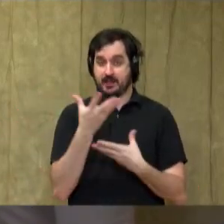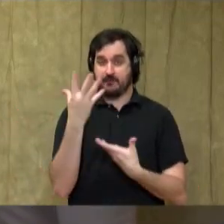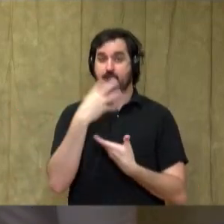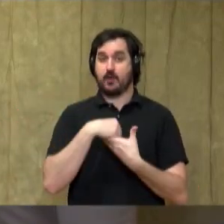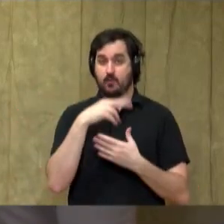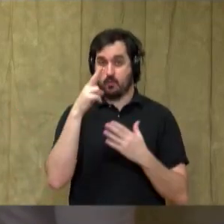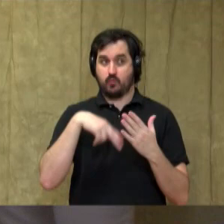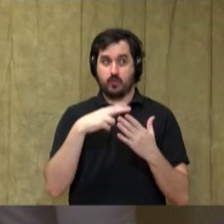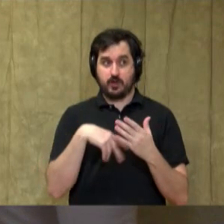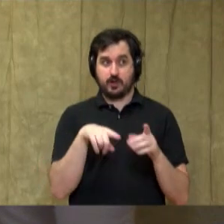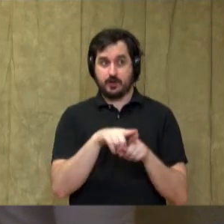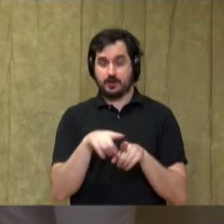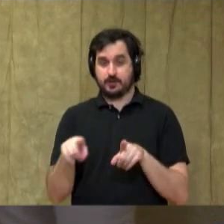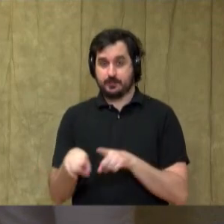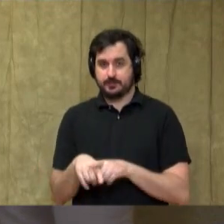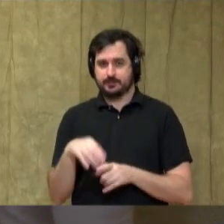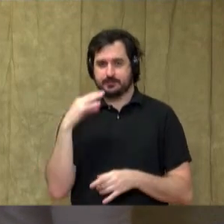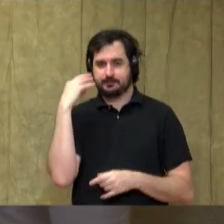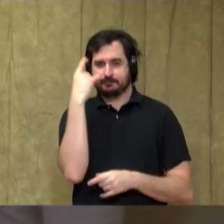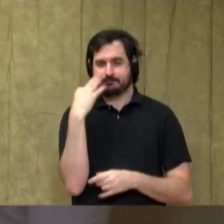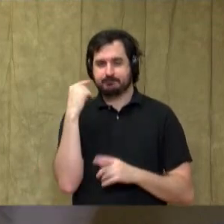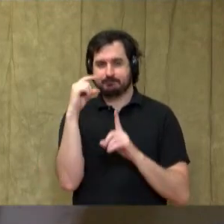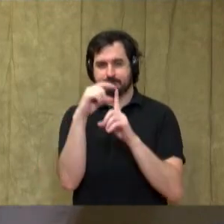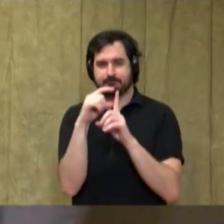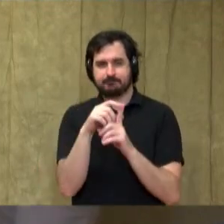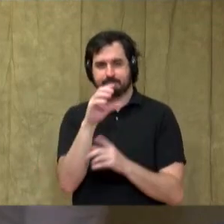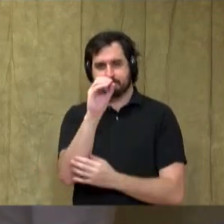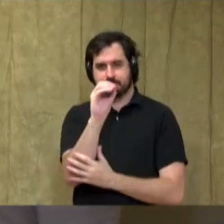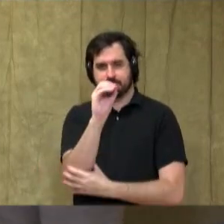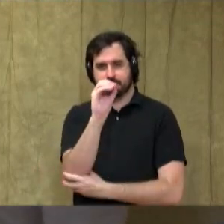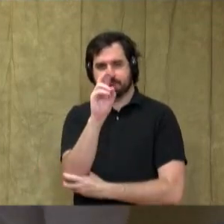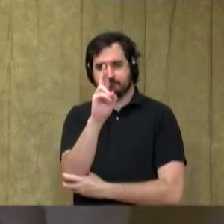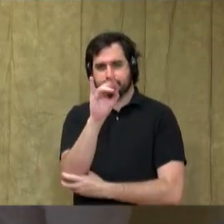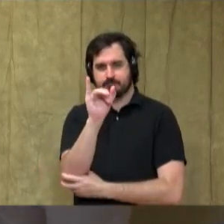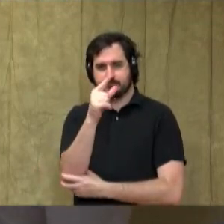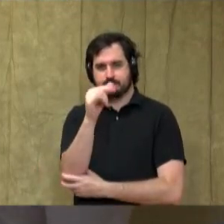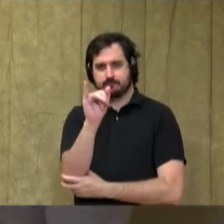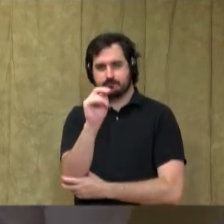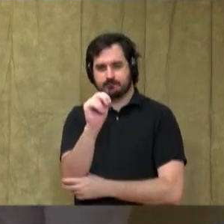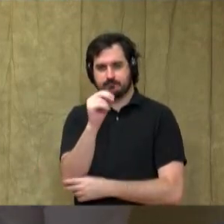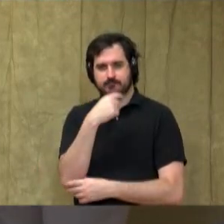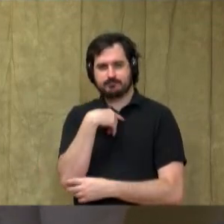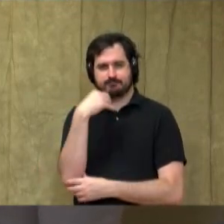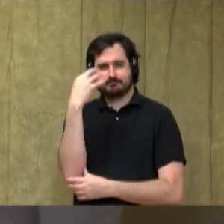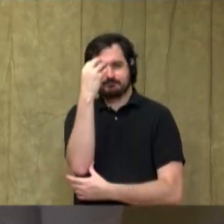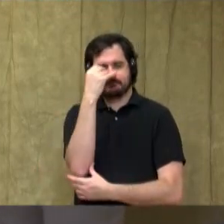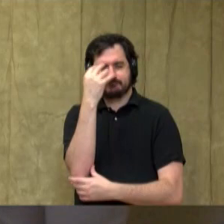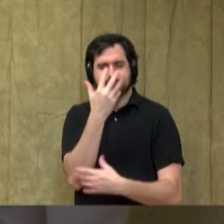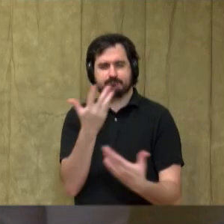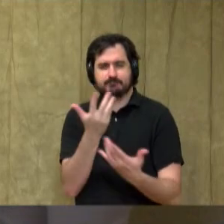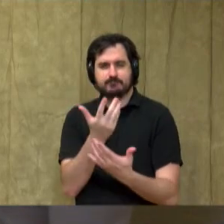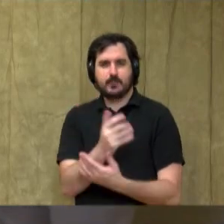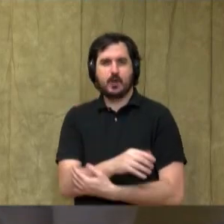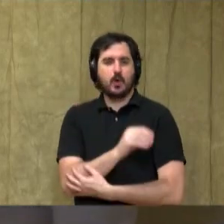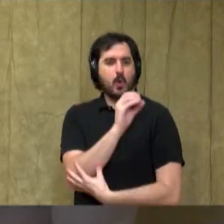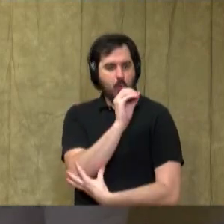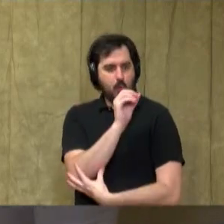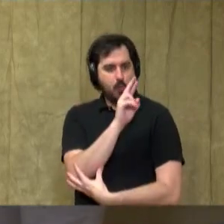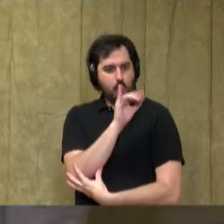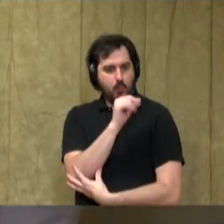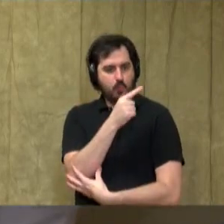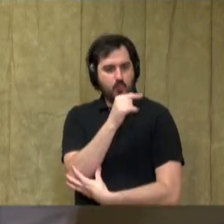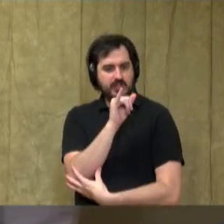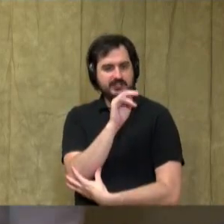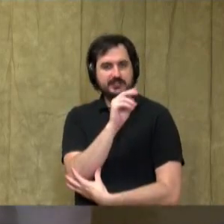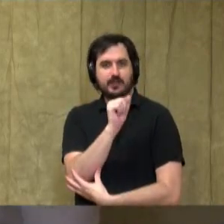When I hear the word origin, I think of original, something that has just begun. So